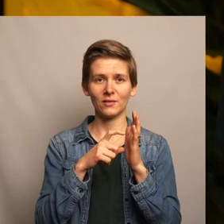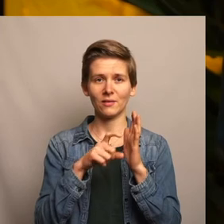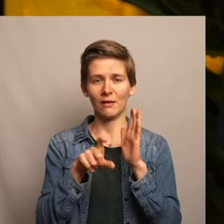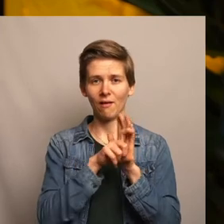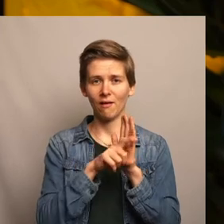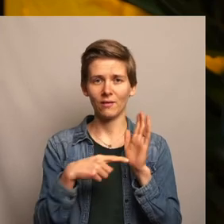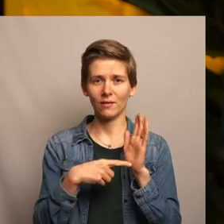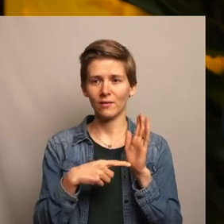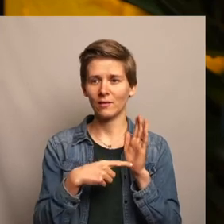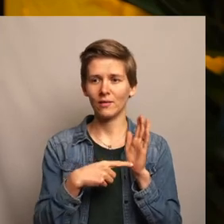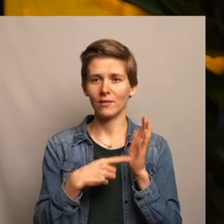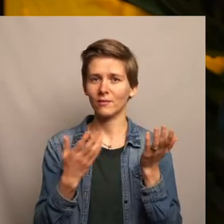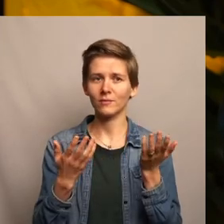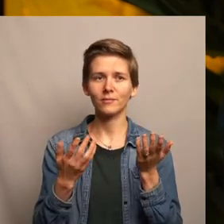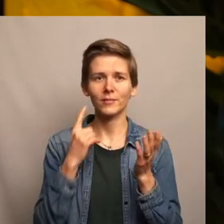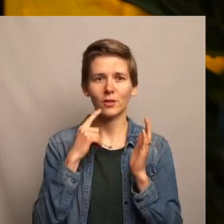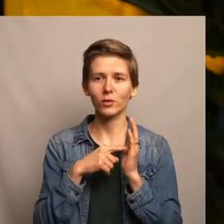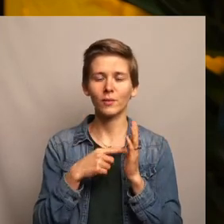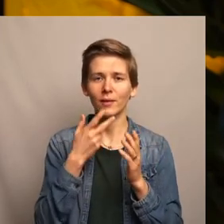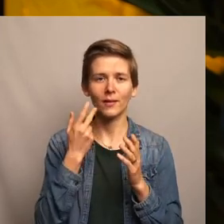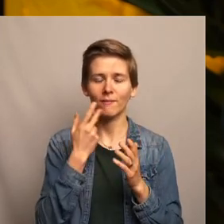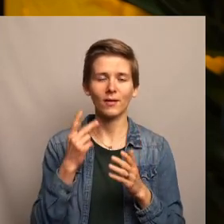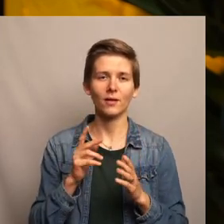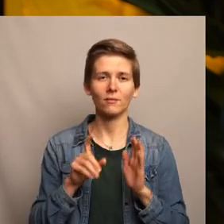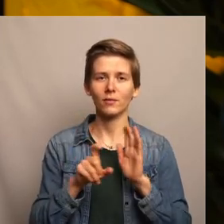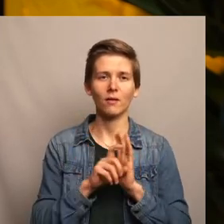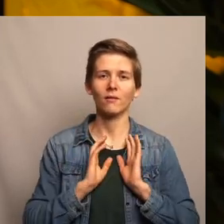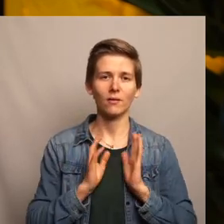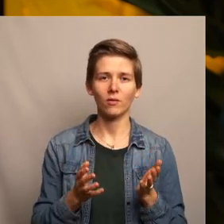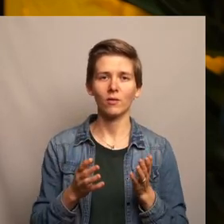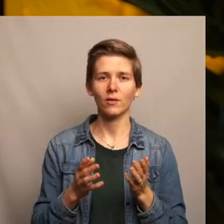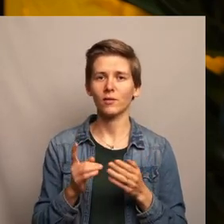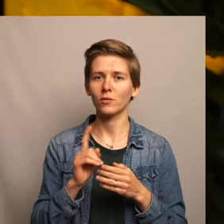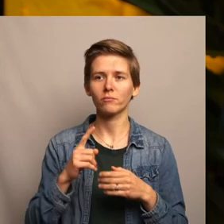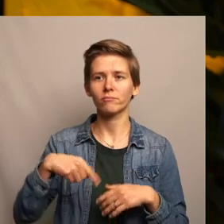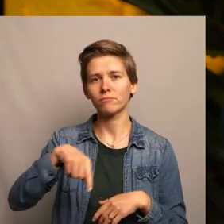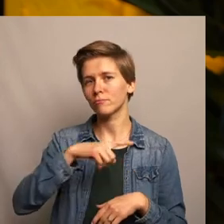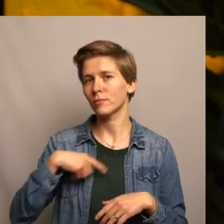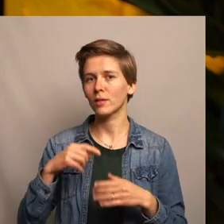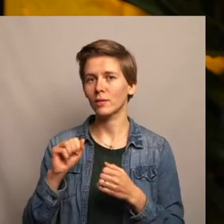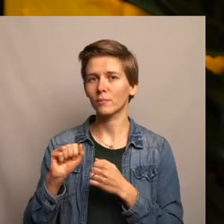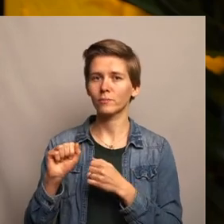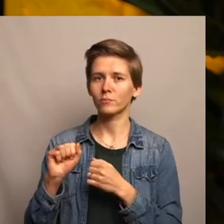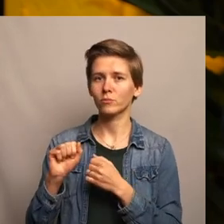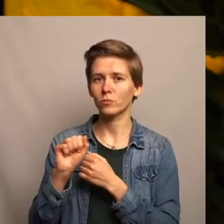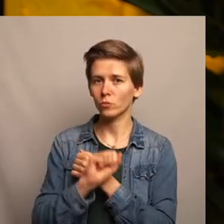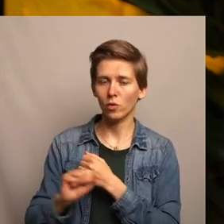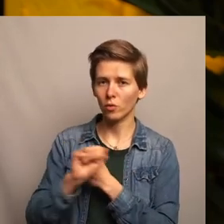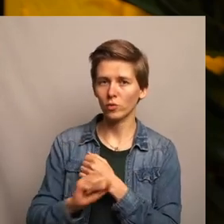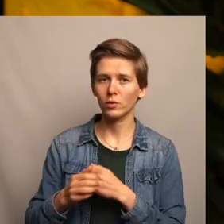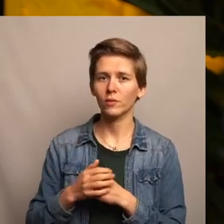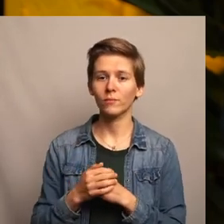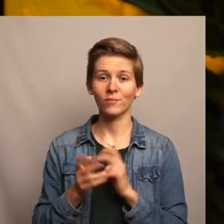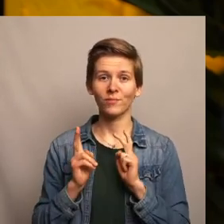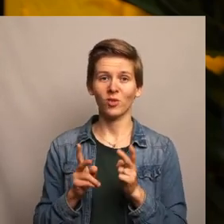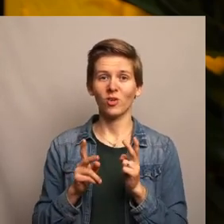rights that protect us. The thing is like, this creates hate, like, this creates, like, this like, send a message